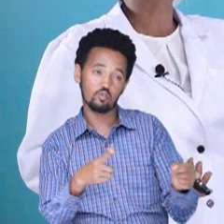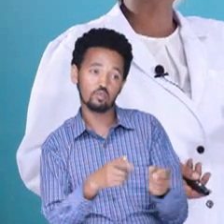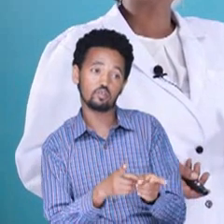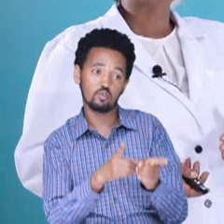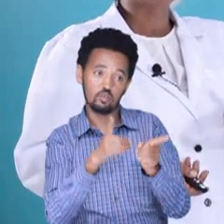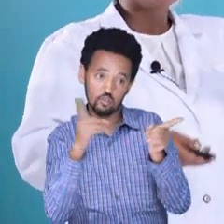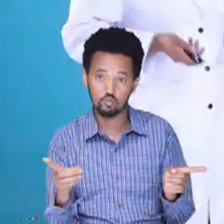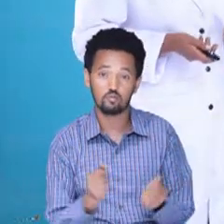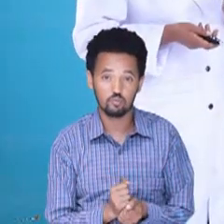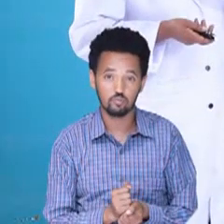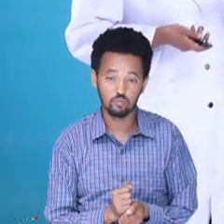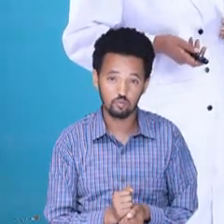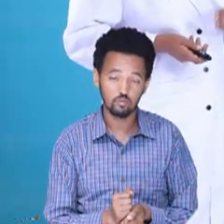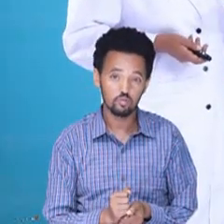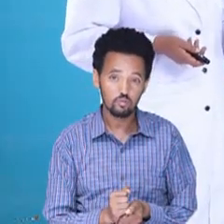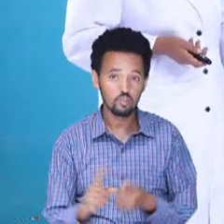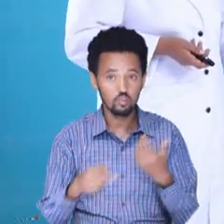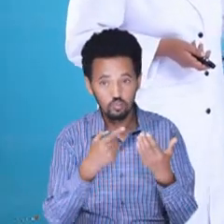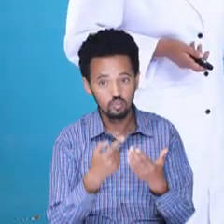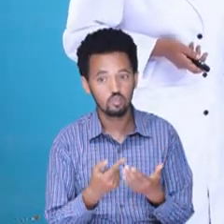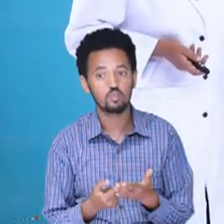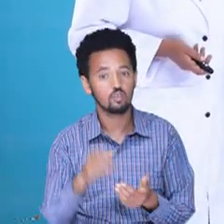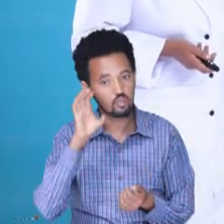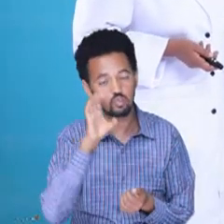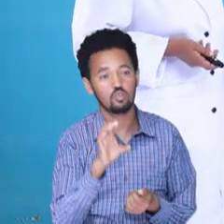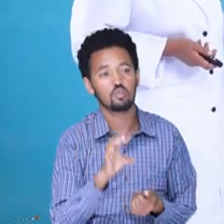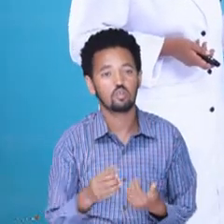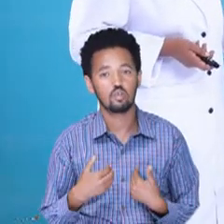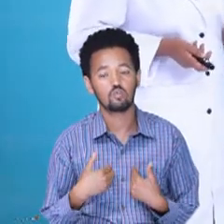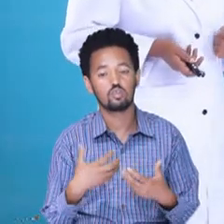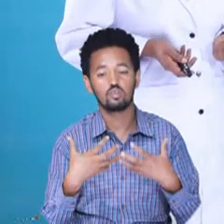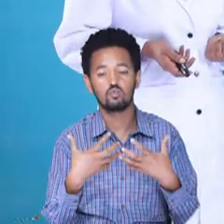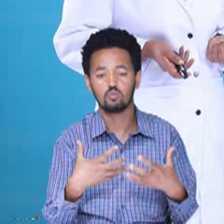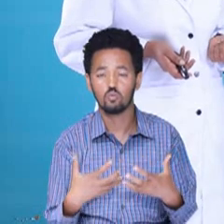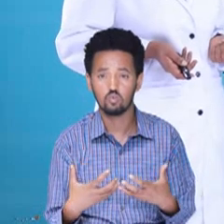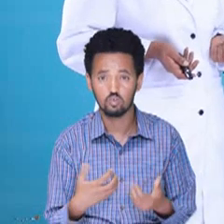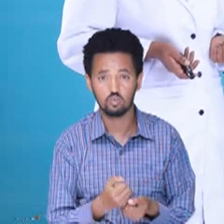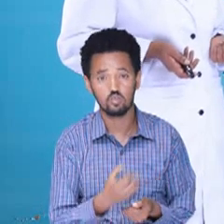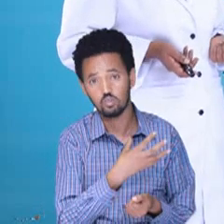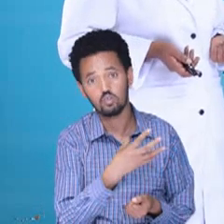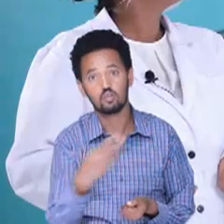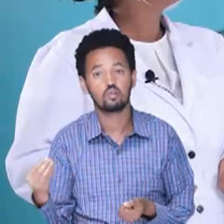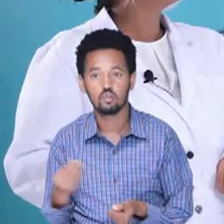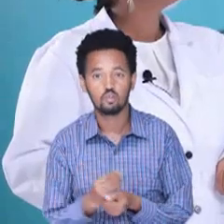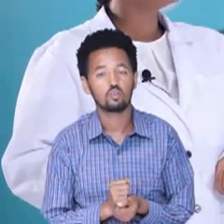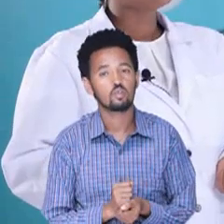the river lost their volume because of evaporation and seepage.